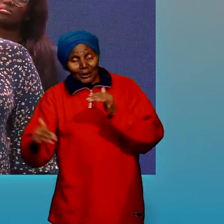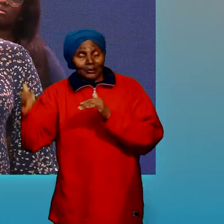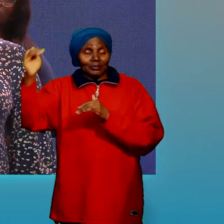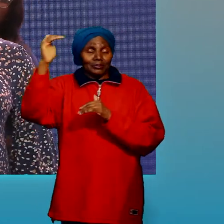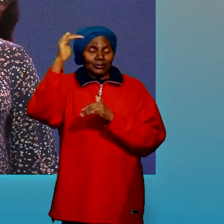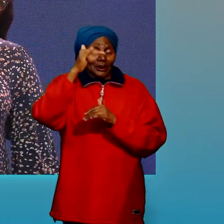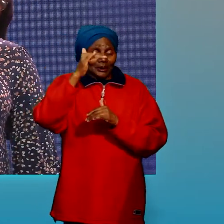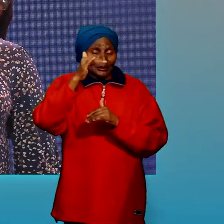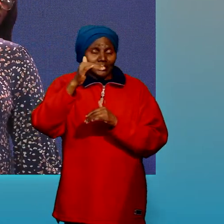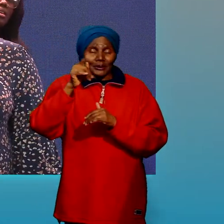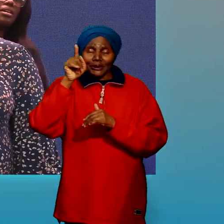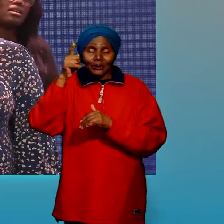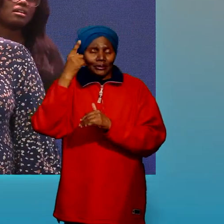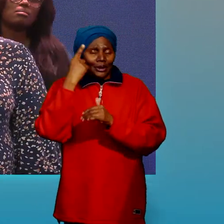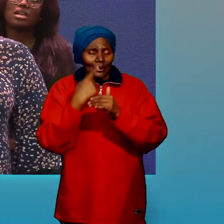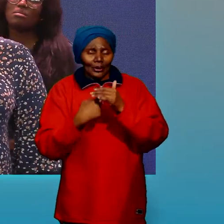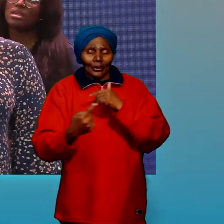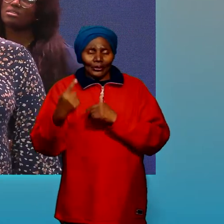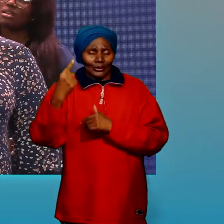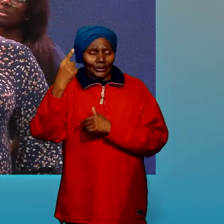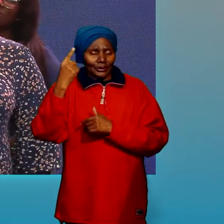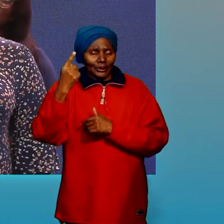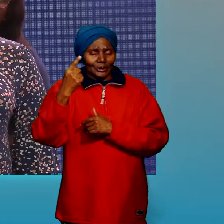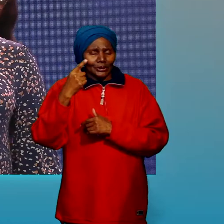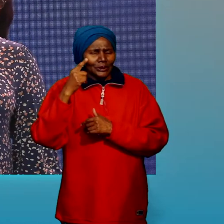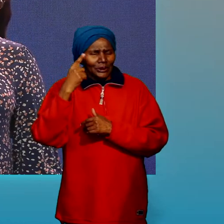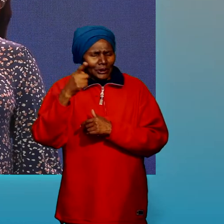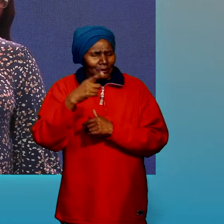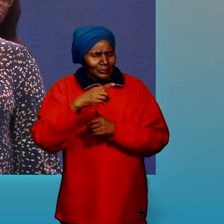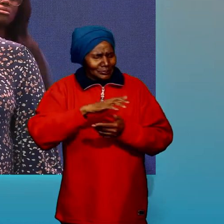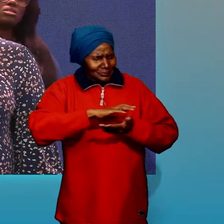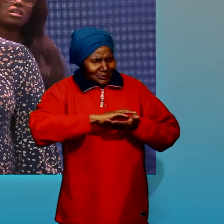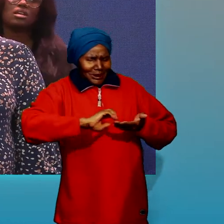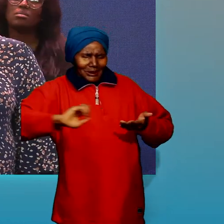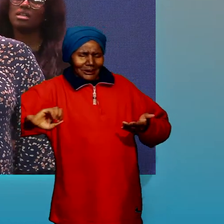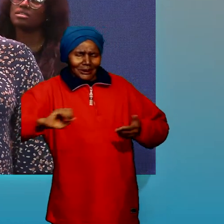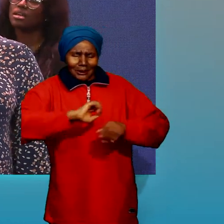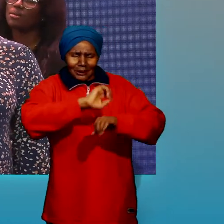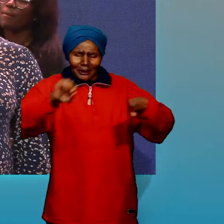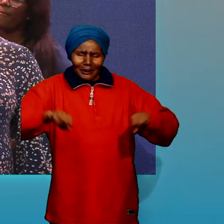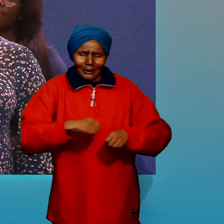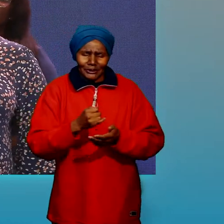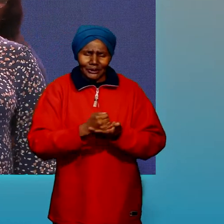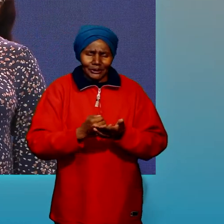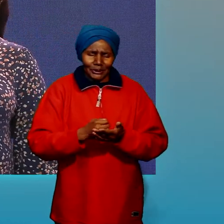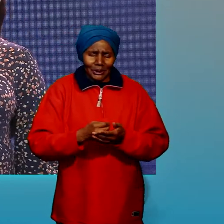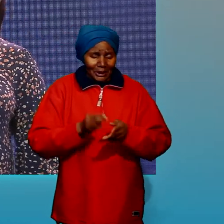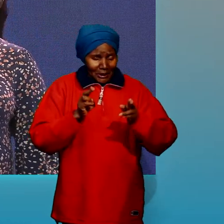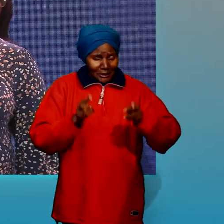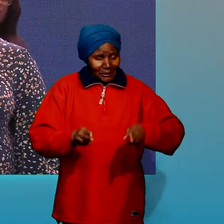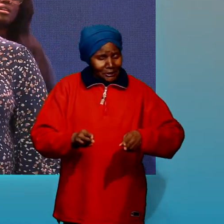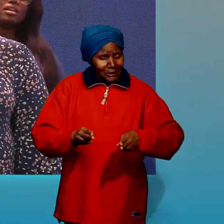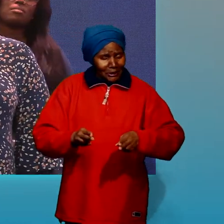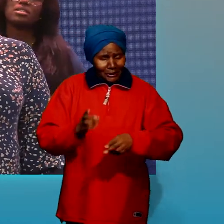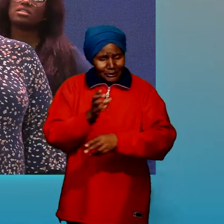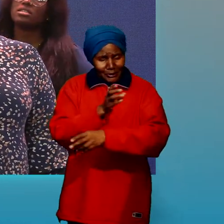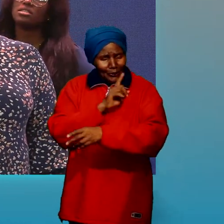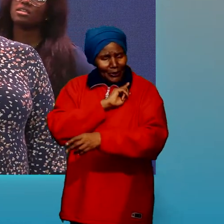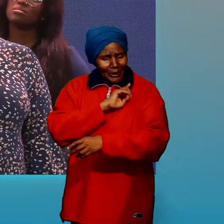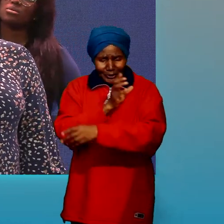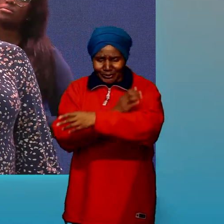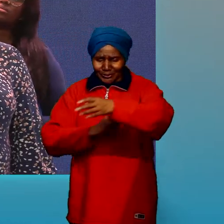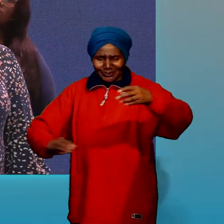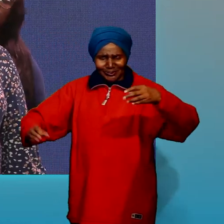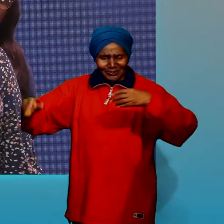He is the only one who took our sins, who died for us, who paid